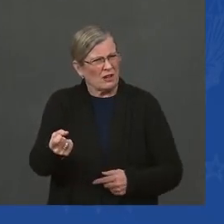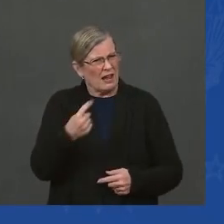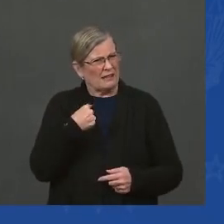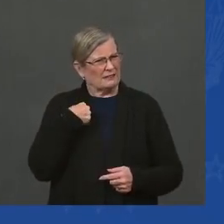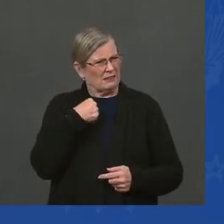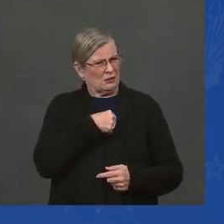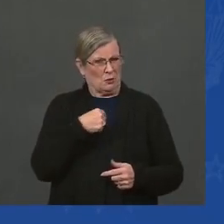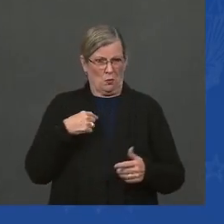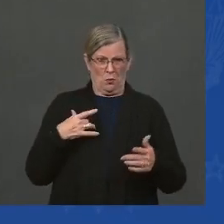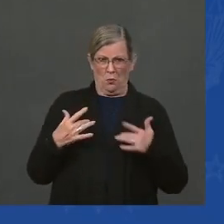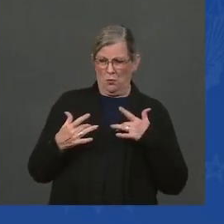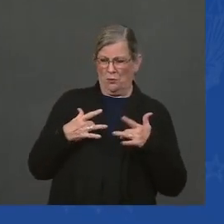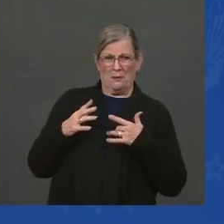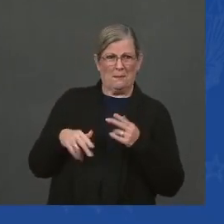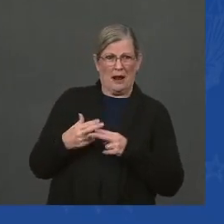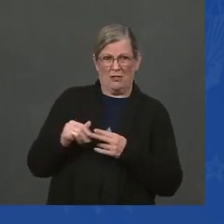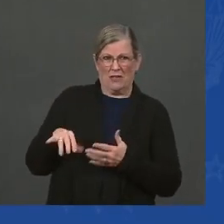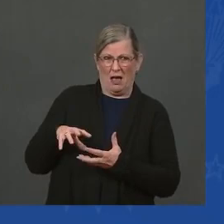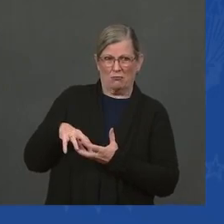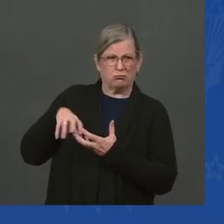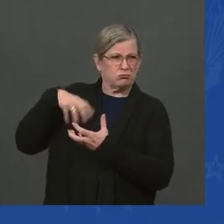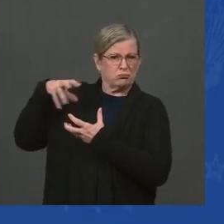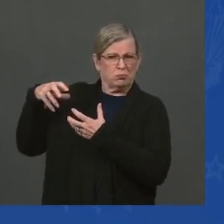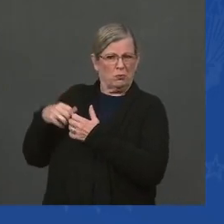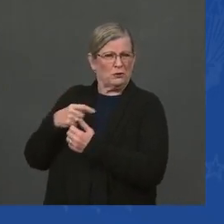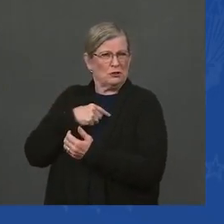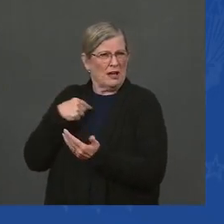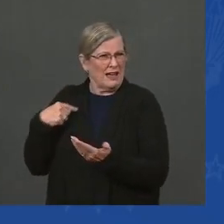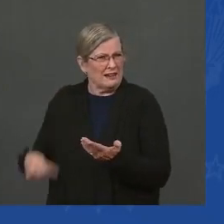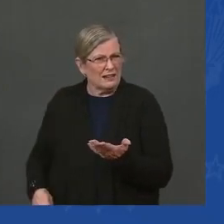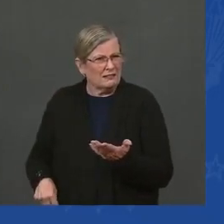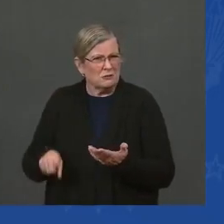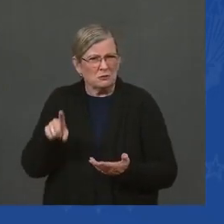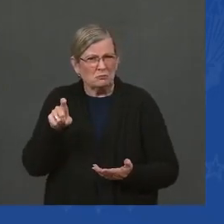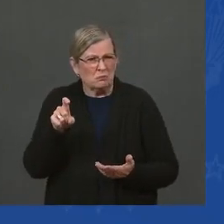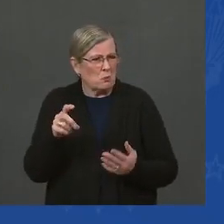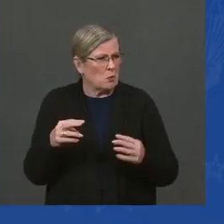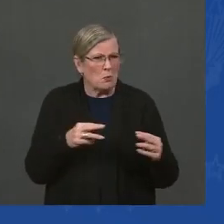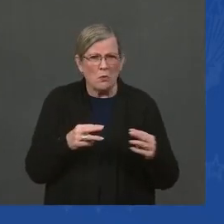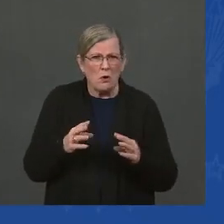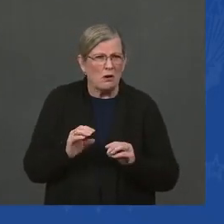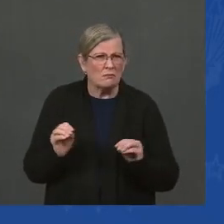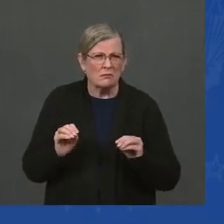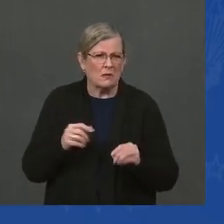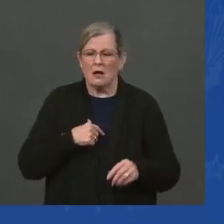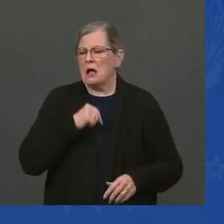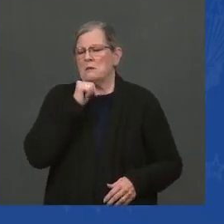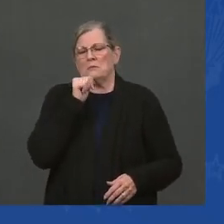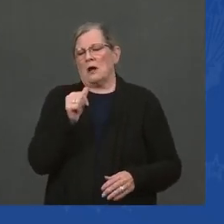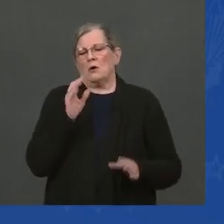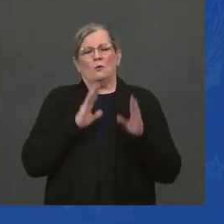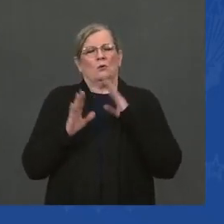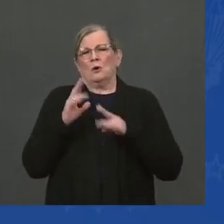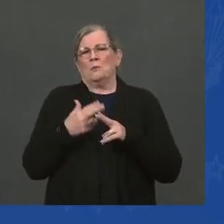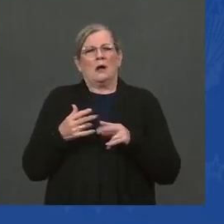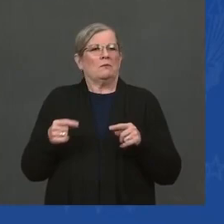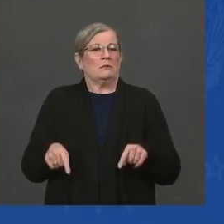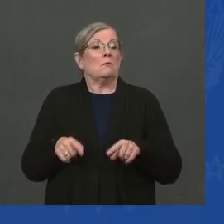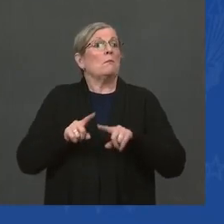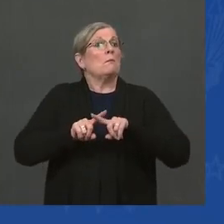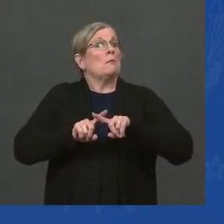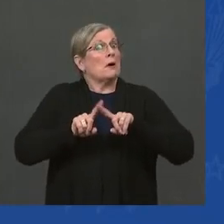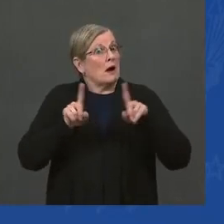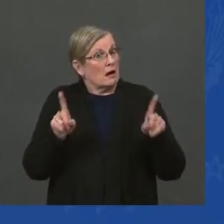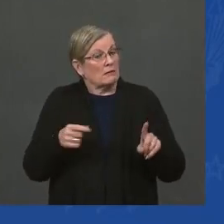some that accidentally occurring with China? No, I'm not, but I have had, as I've said before, and I think we've